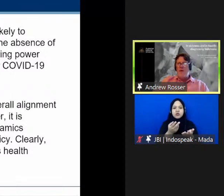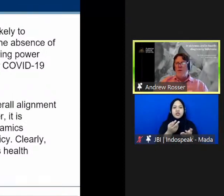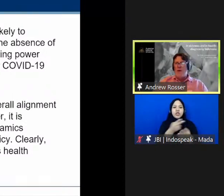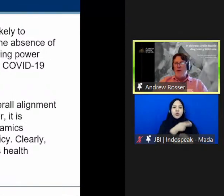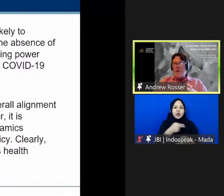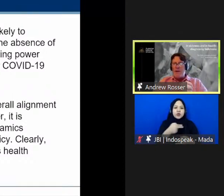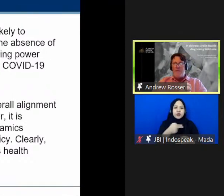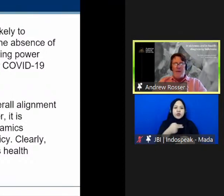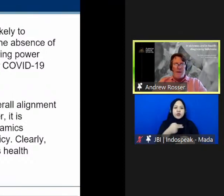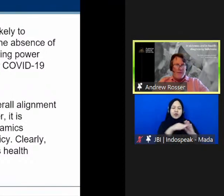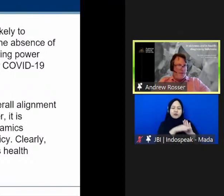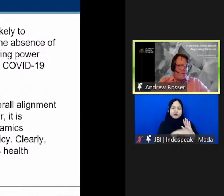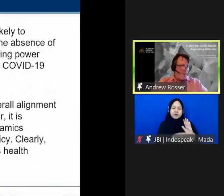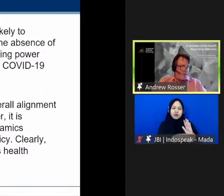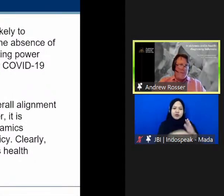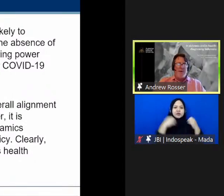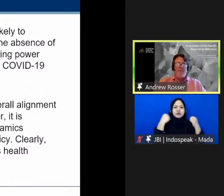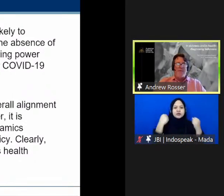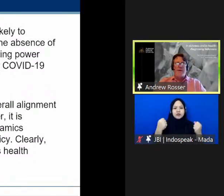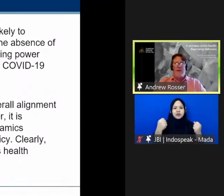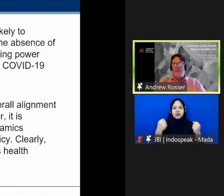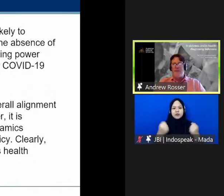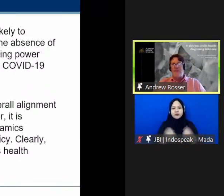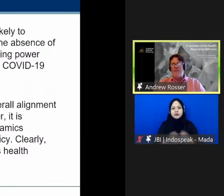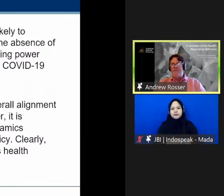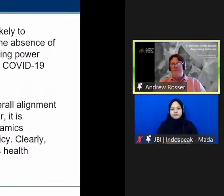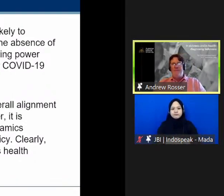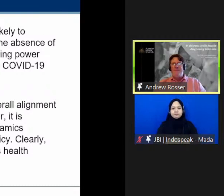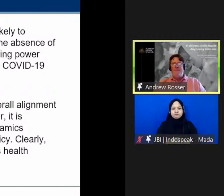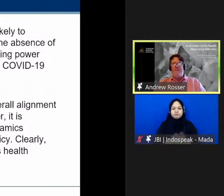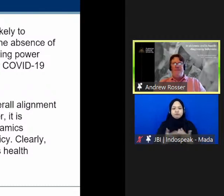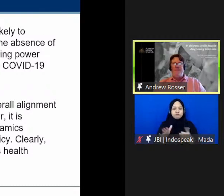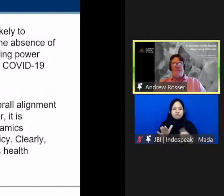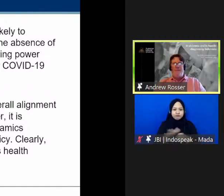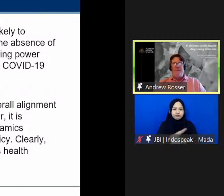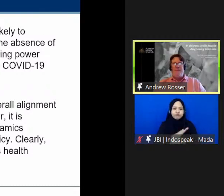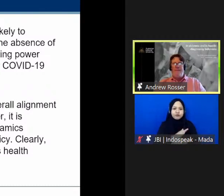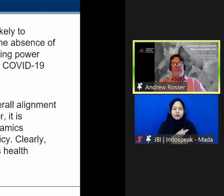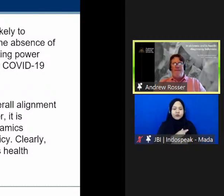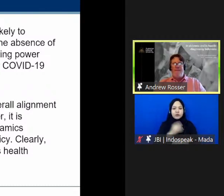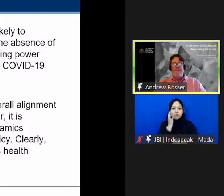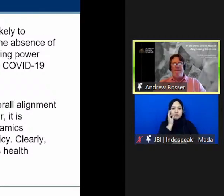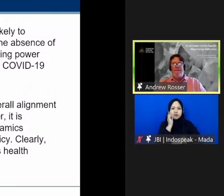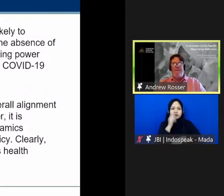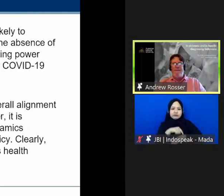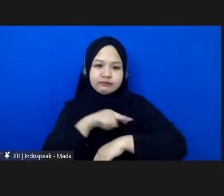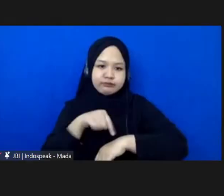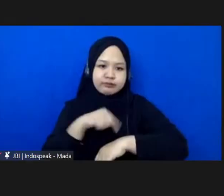policies. All right, I better leave it there because I suspect I'm a bit over time.